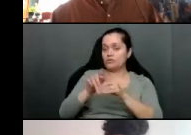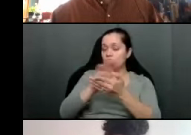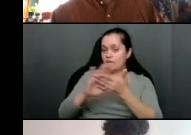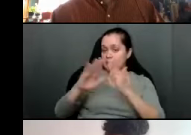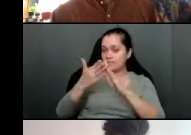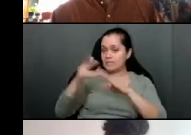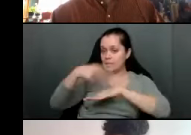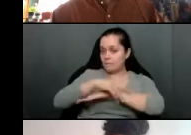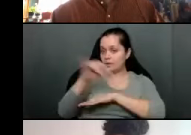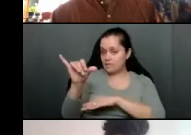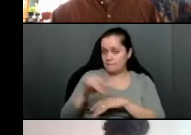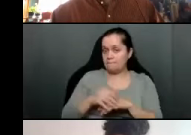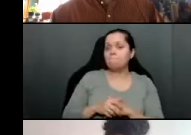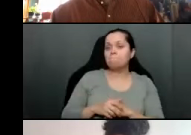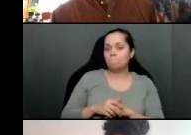park.